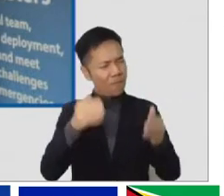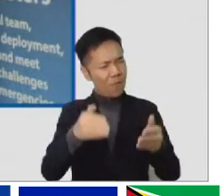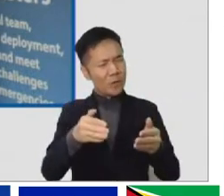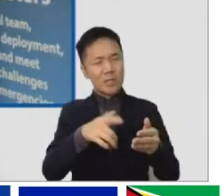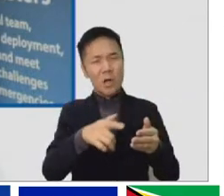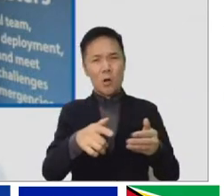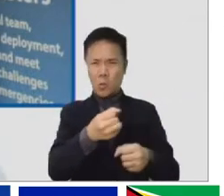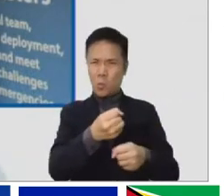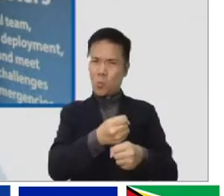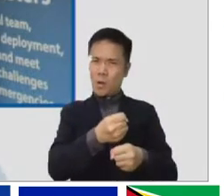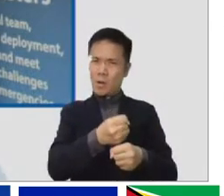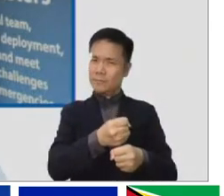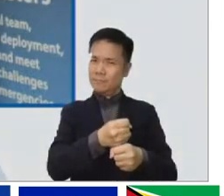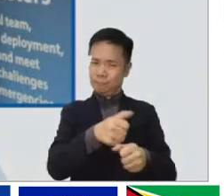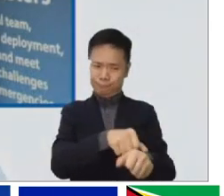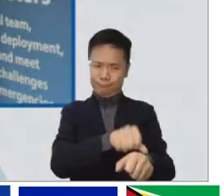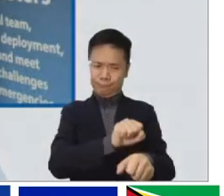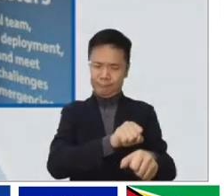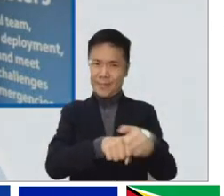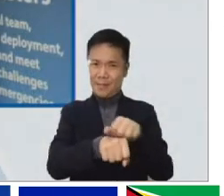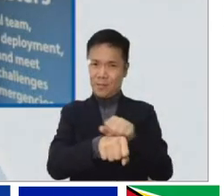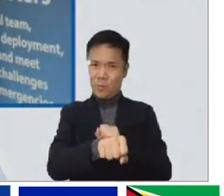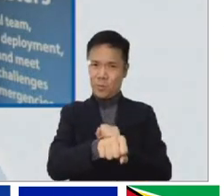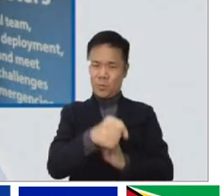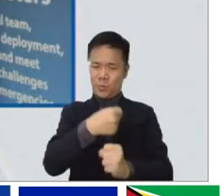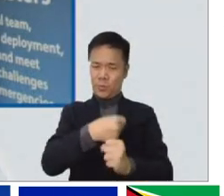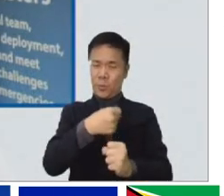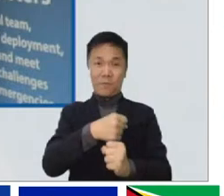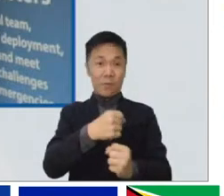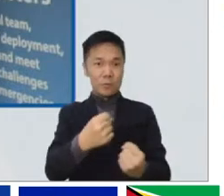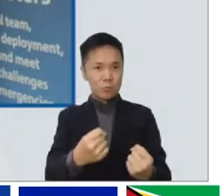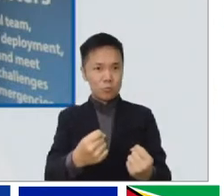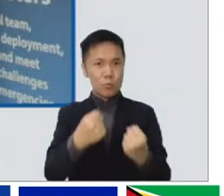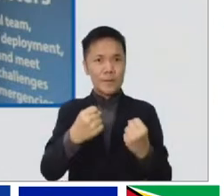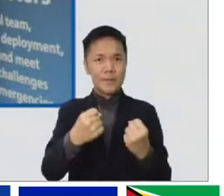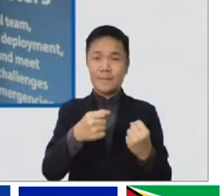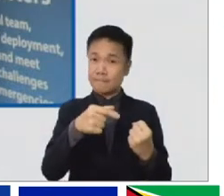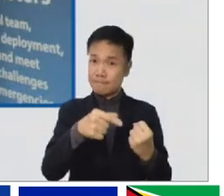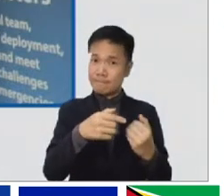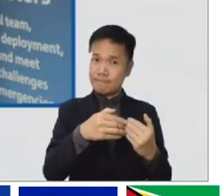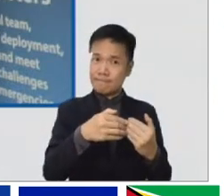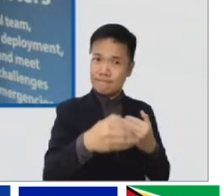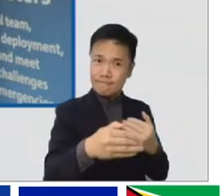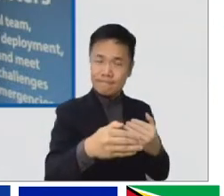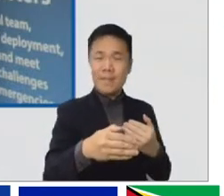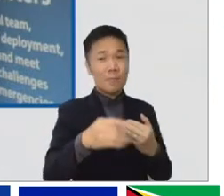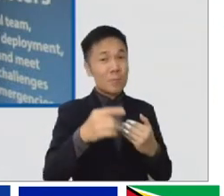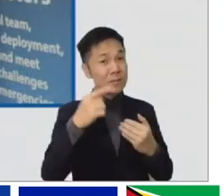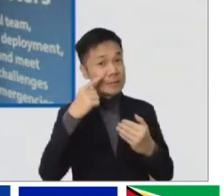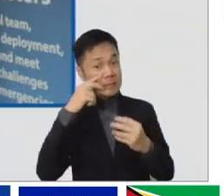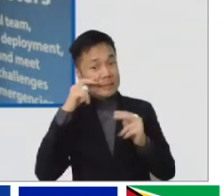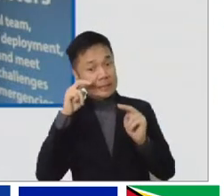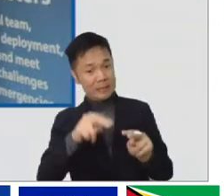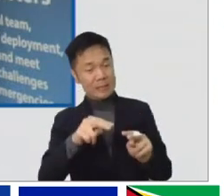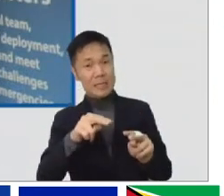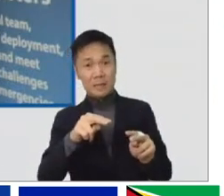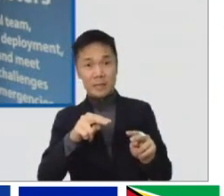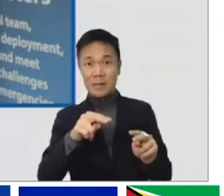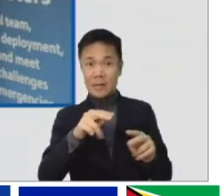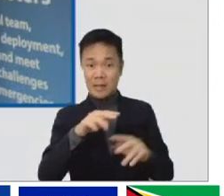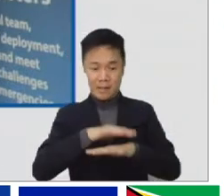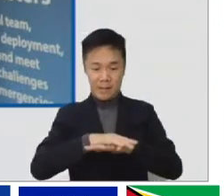to strengthening governance to acknowledge the importance of intersectorial response